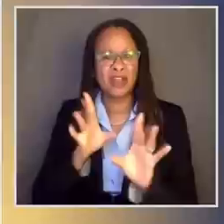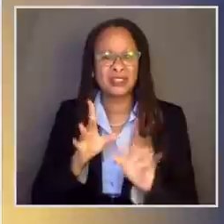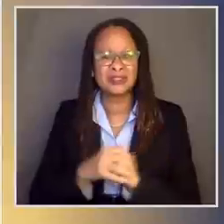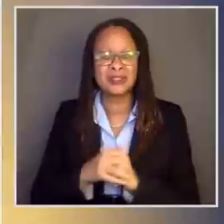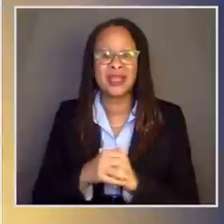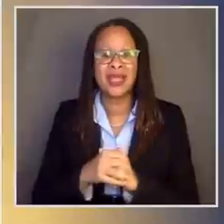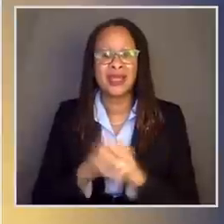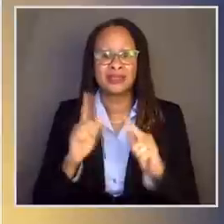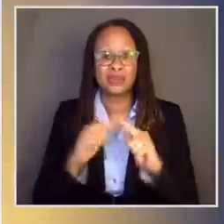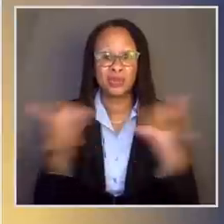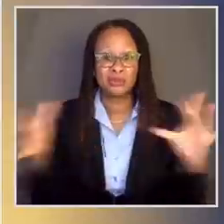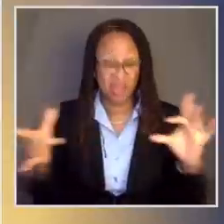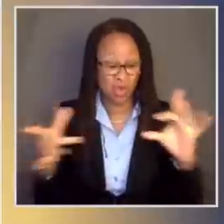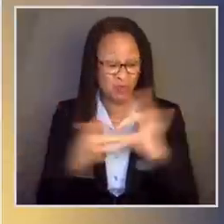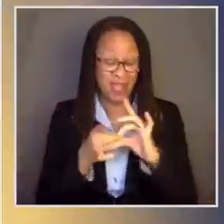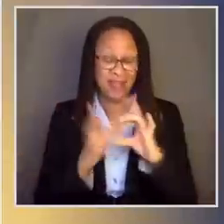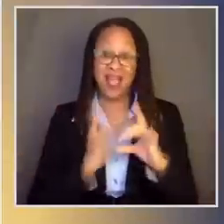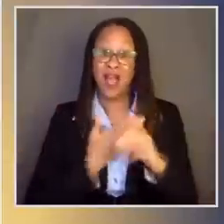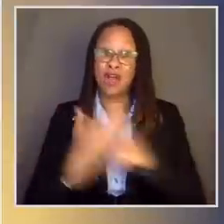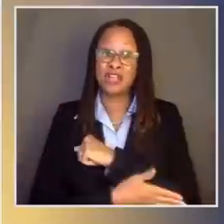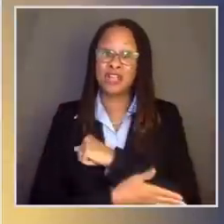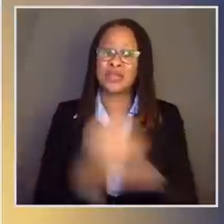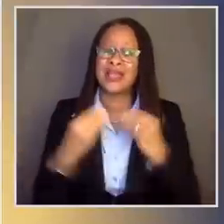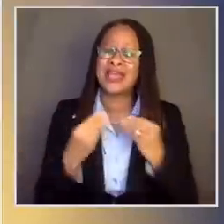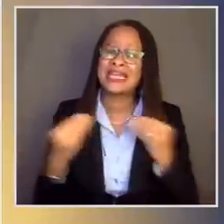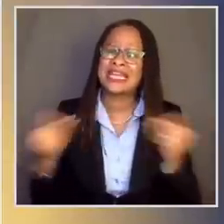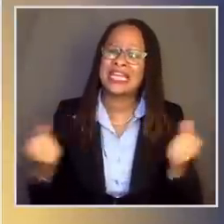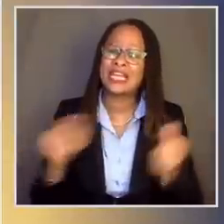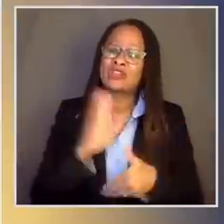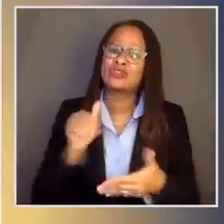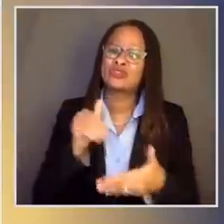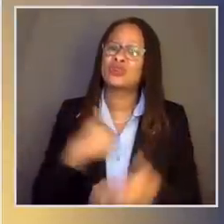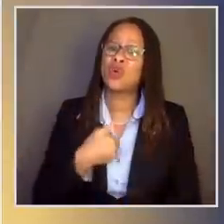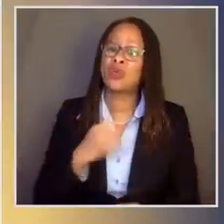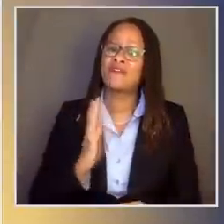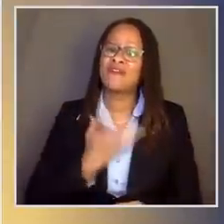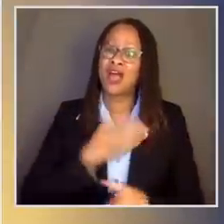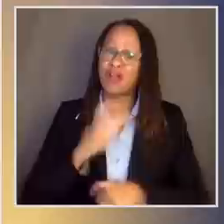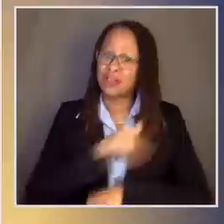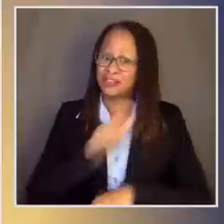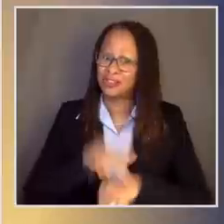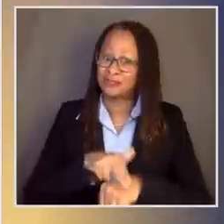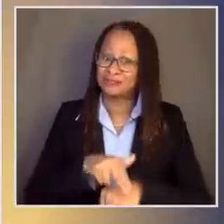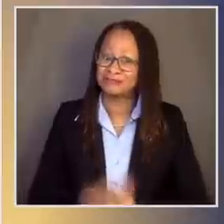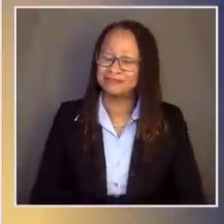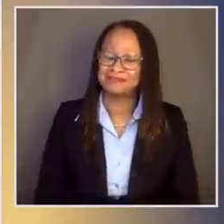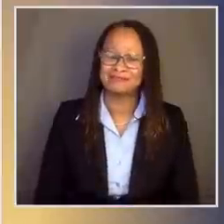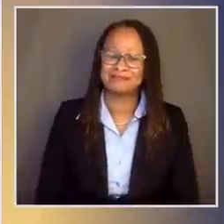unite our country and heal the soul of our nation.